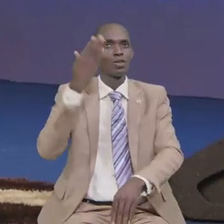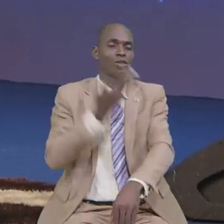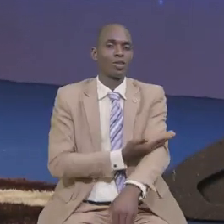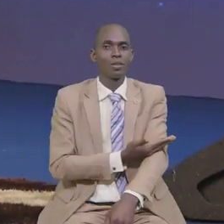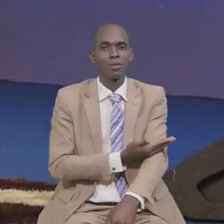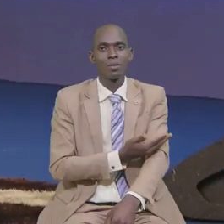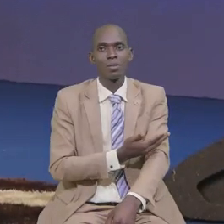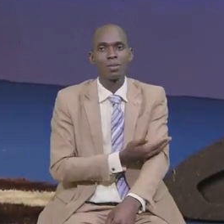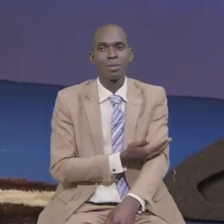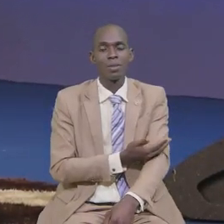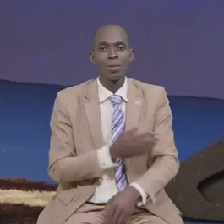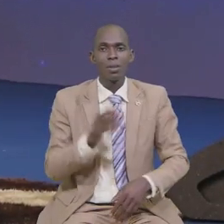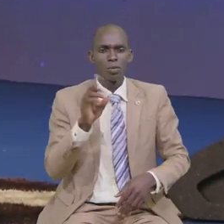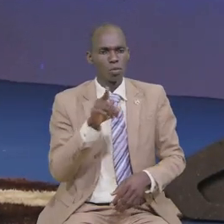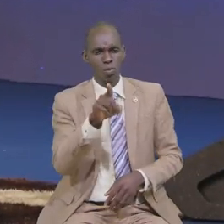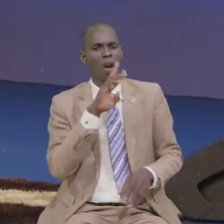No, you are a sinner.